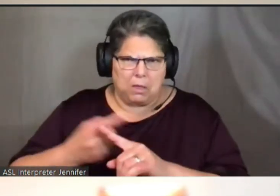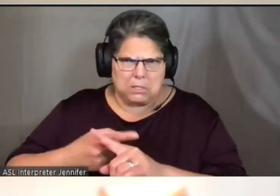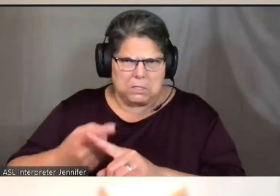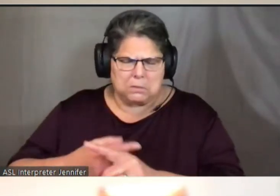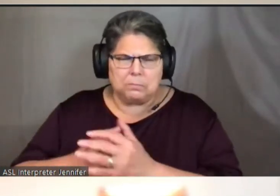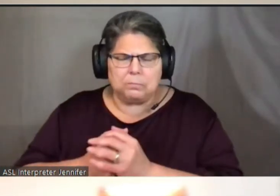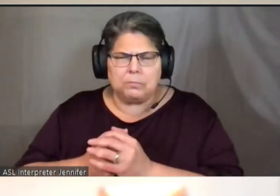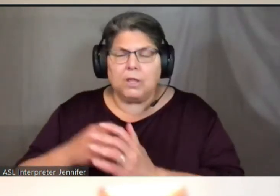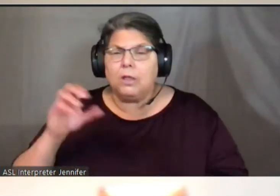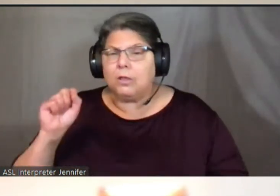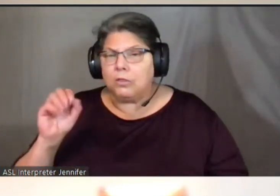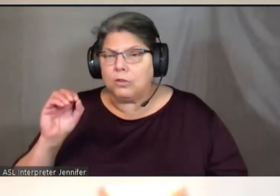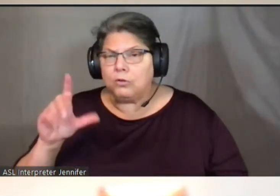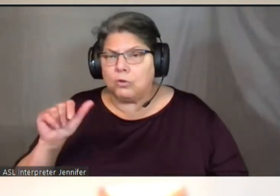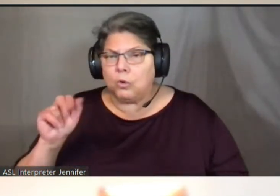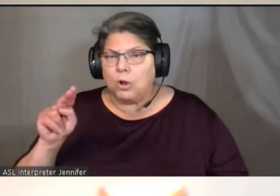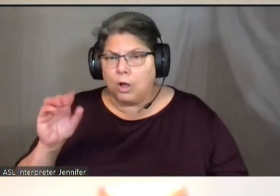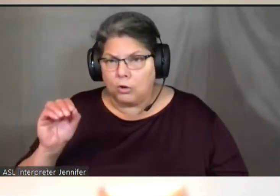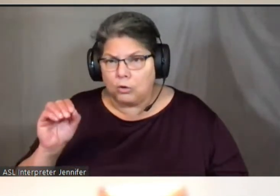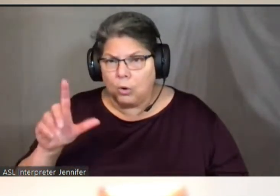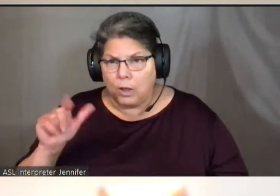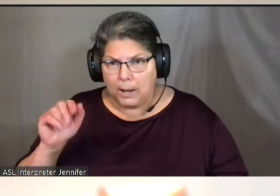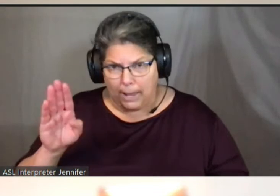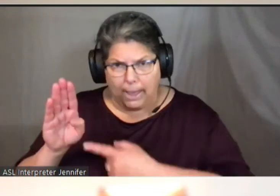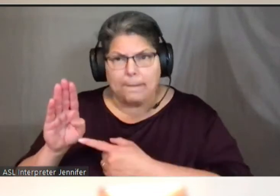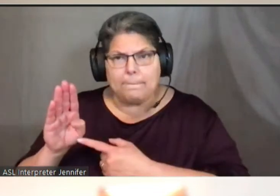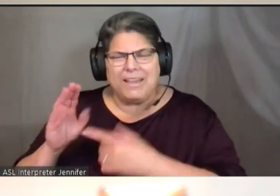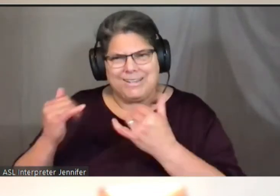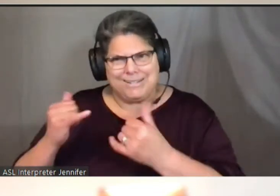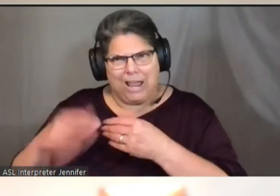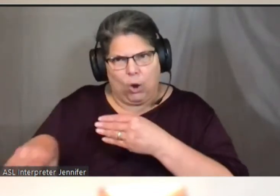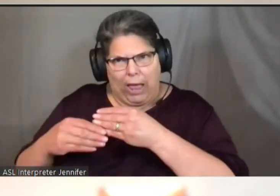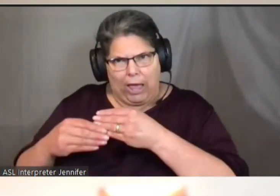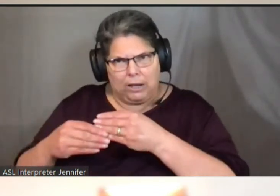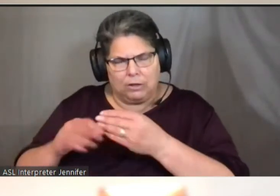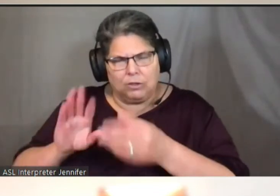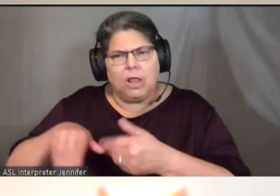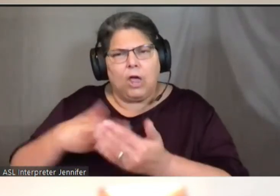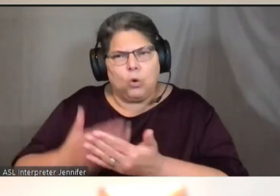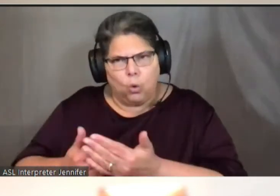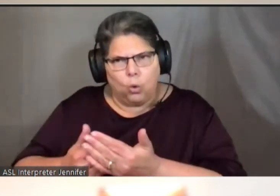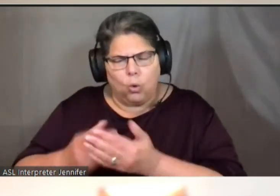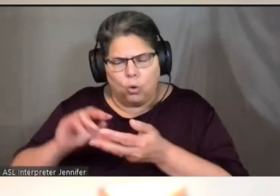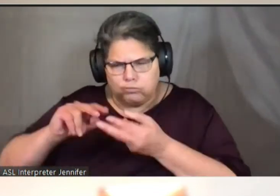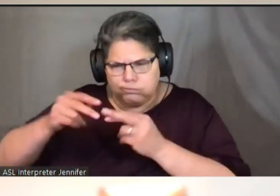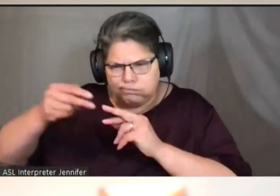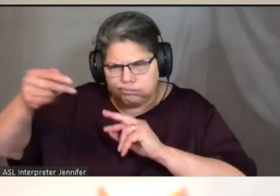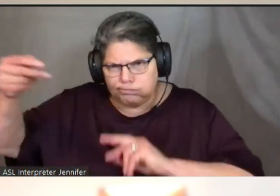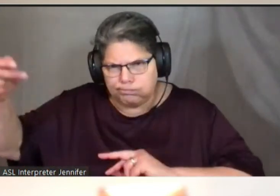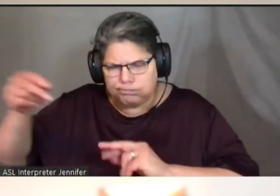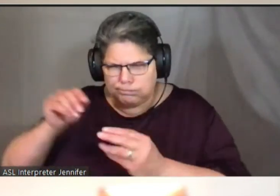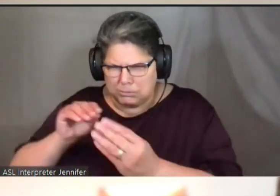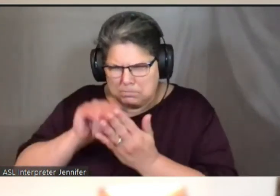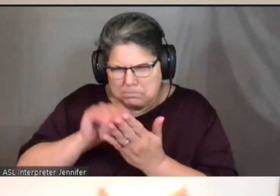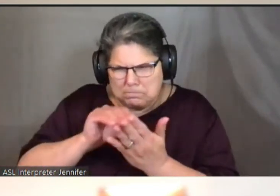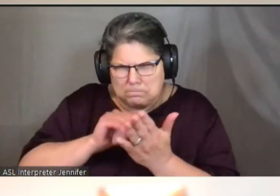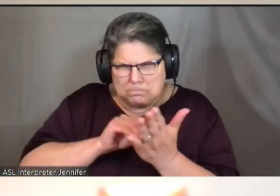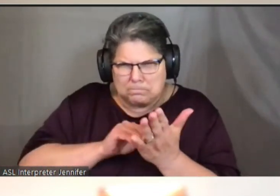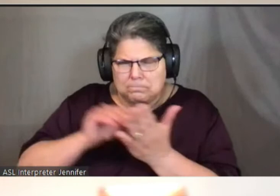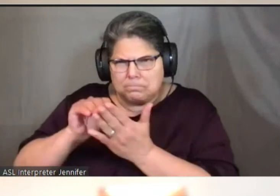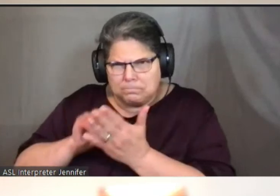The Solano lab is adding on the whole genome sequencing, and they're able to do it,